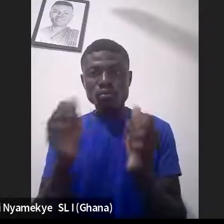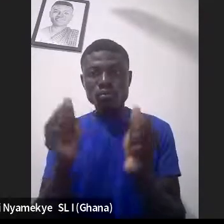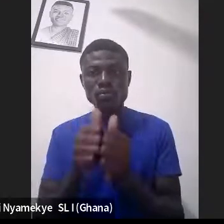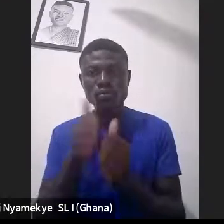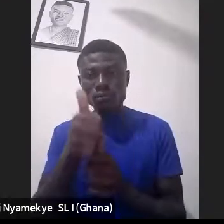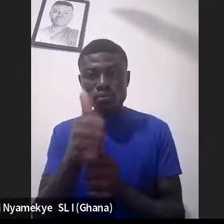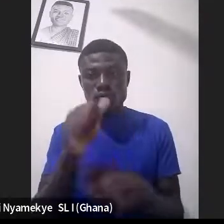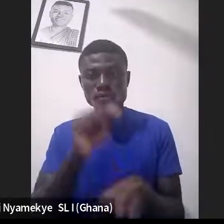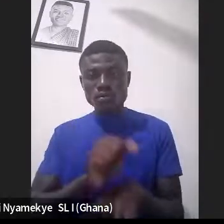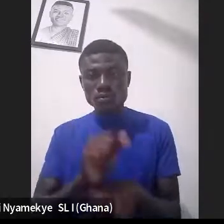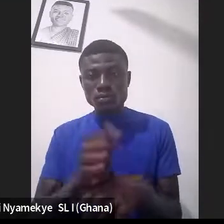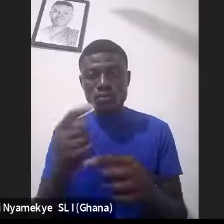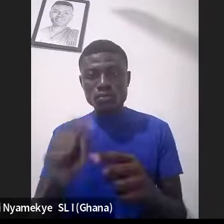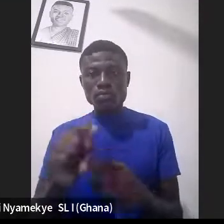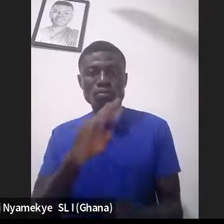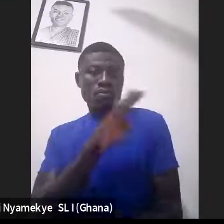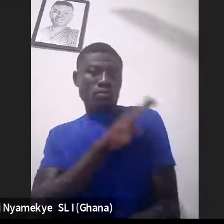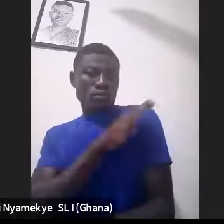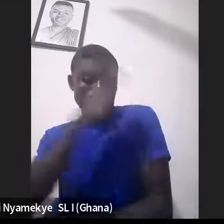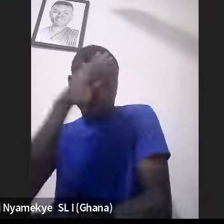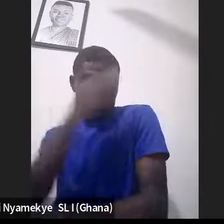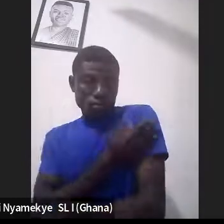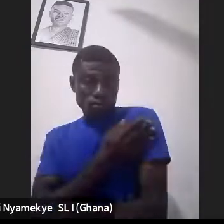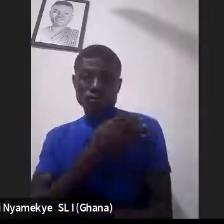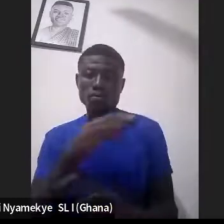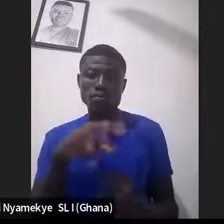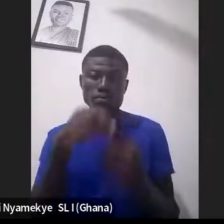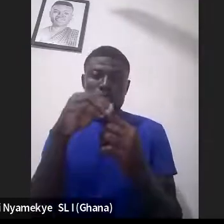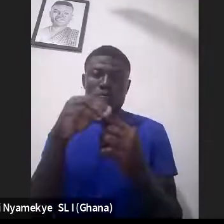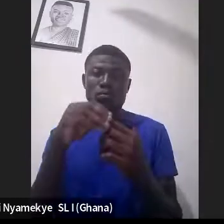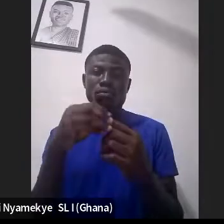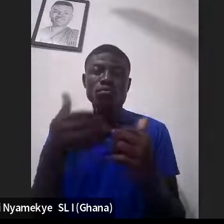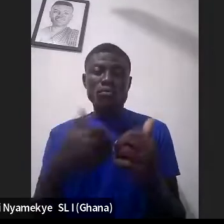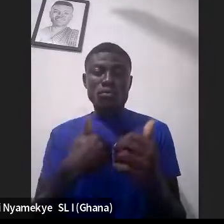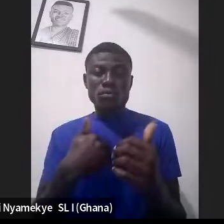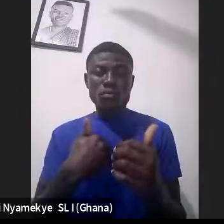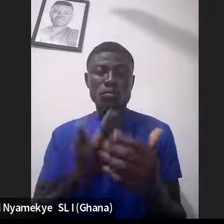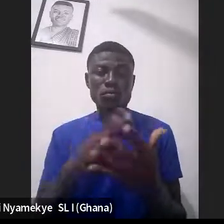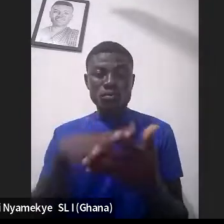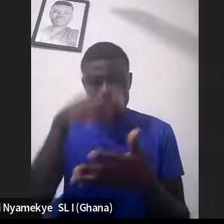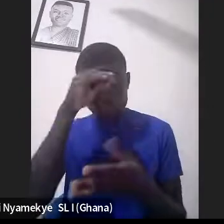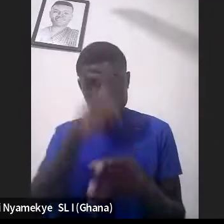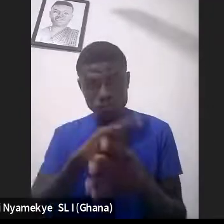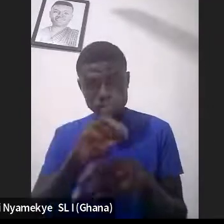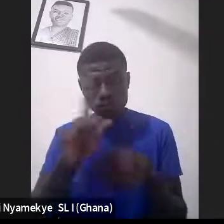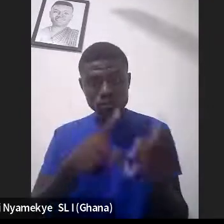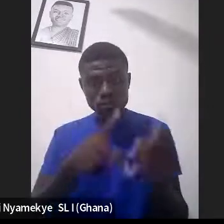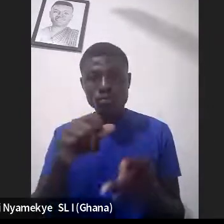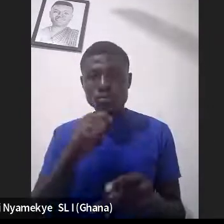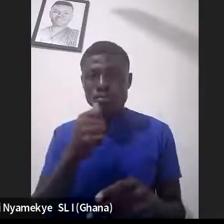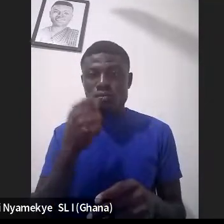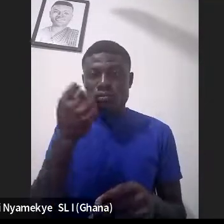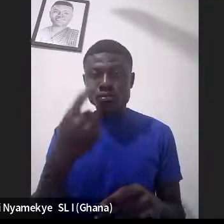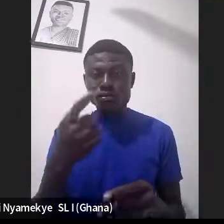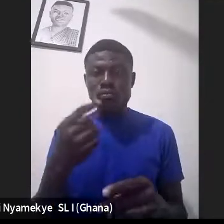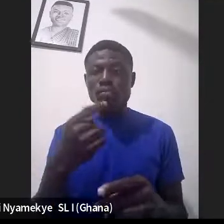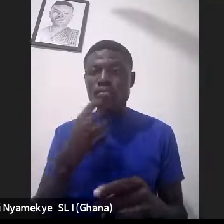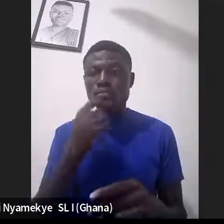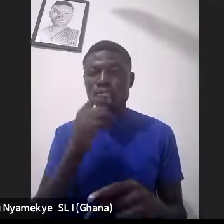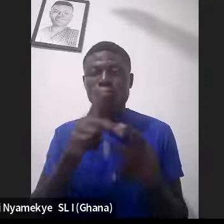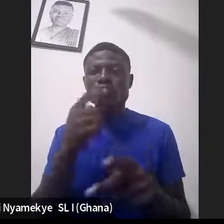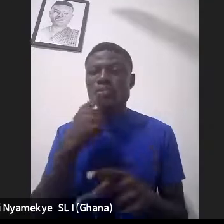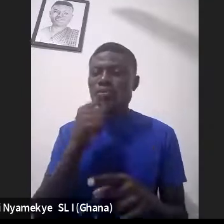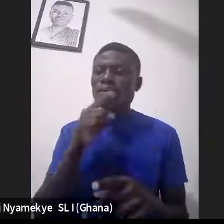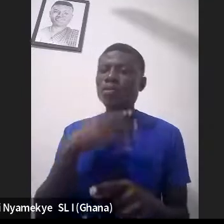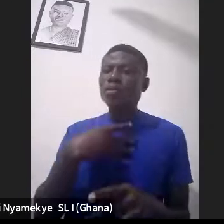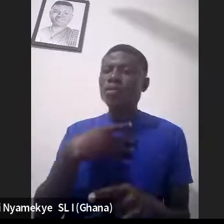then when Benjamin found out that he was dyslexic, I know some people don't like labels. I often hear that. I have